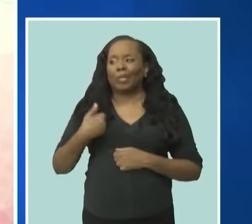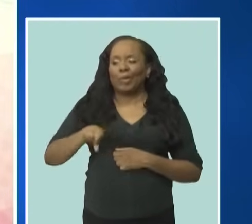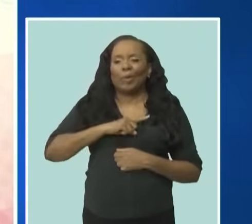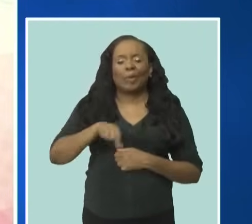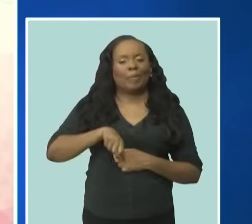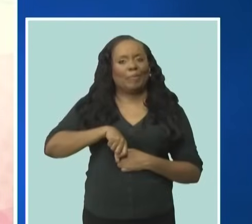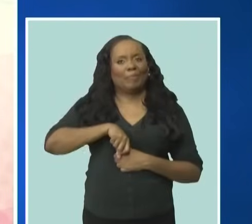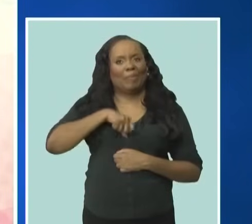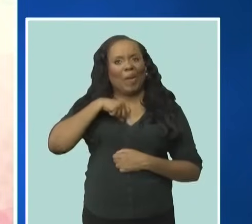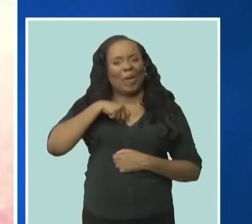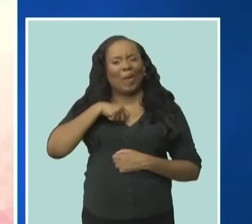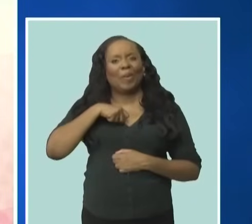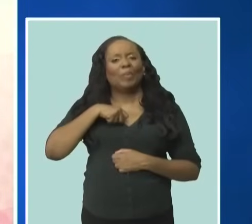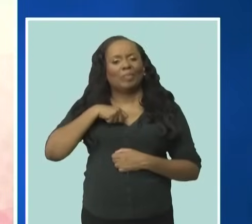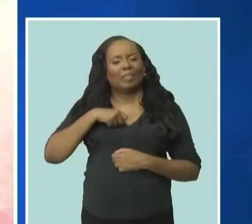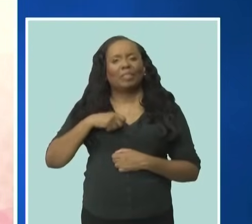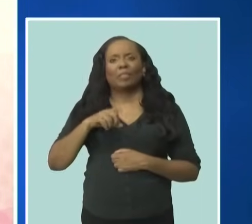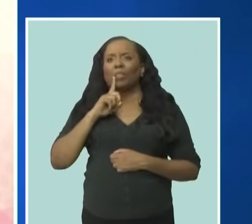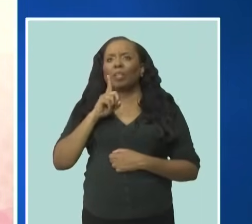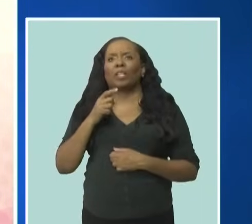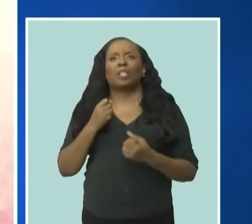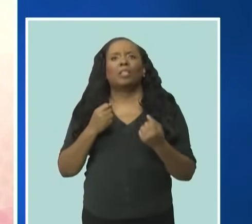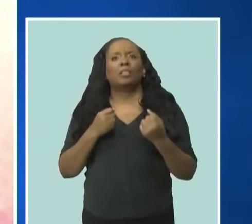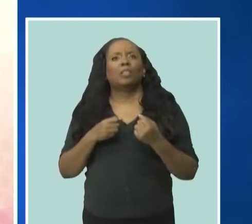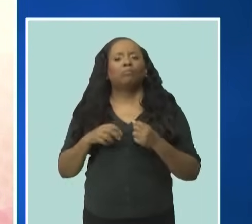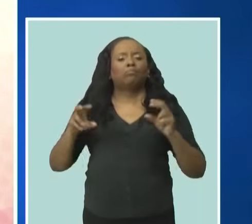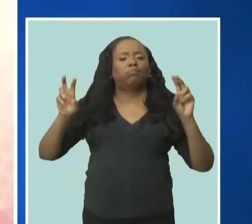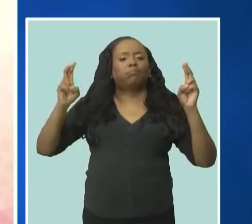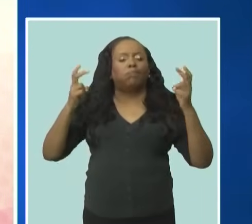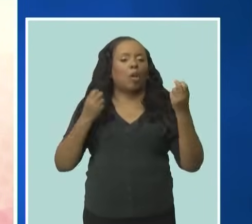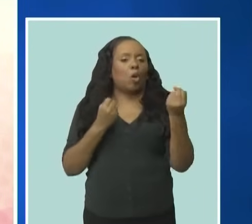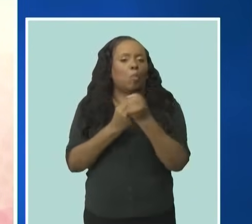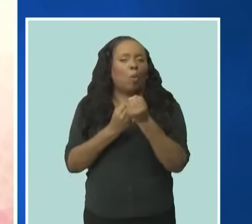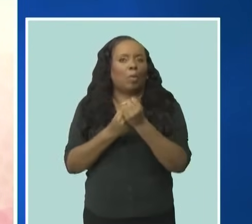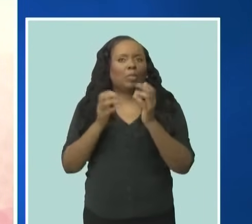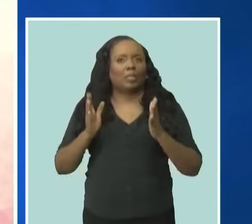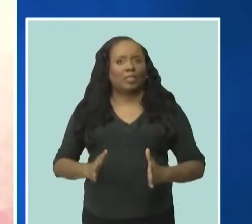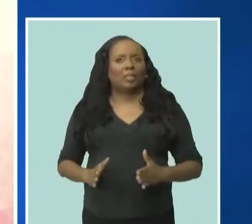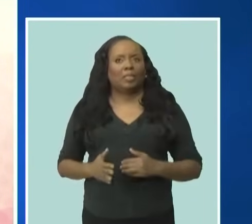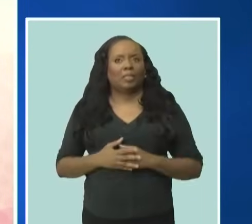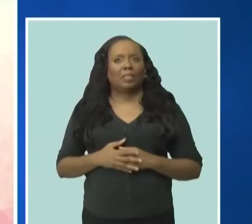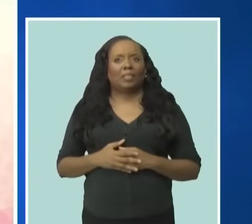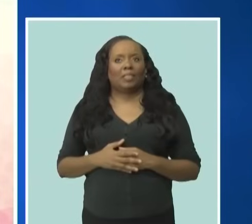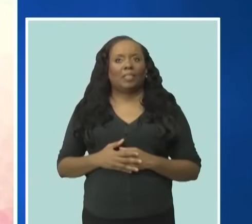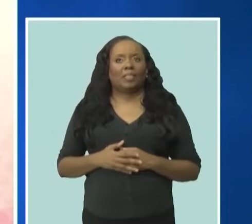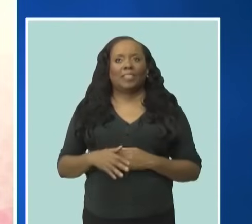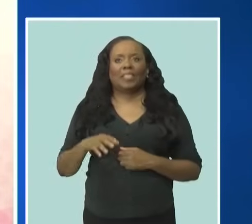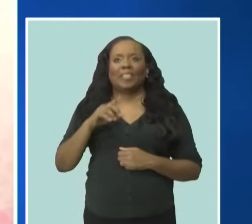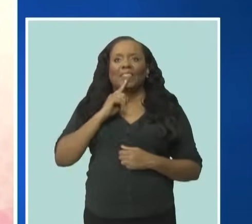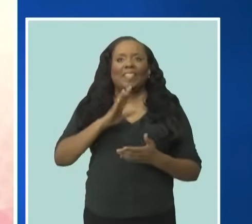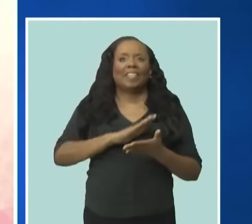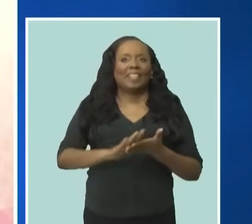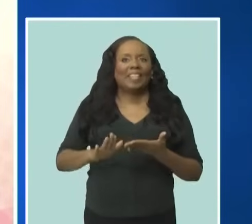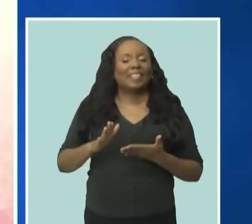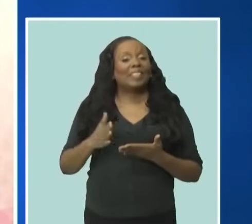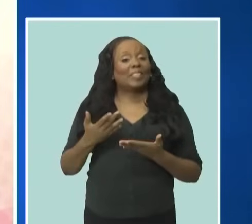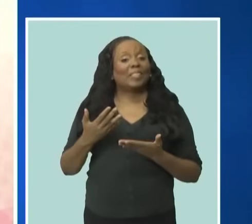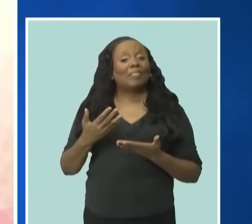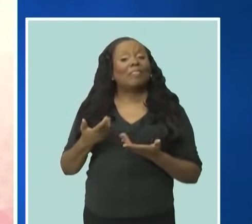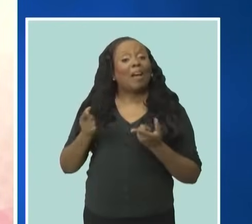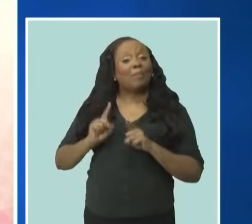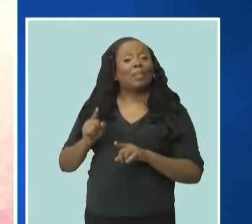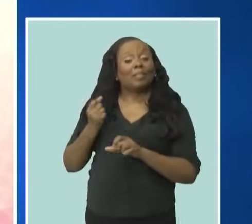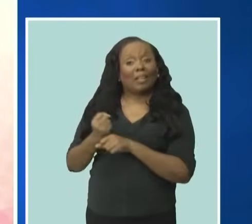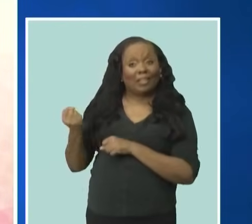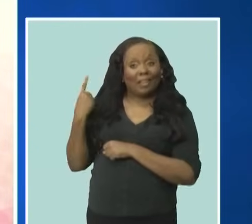be the title sponsors once again this year. It's so nice we had to do it twice. This